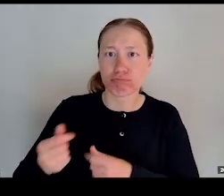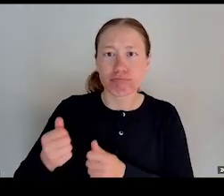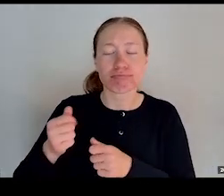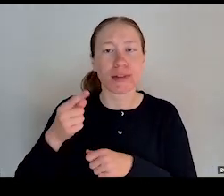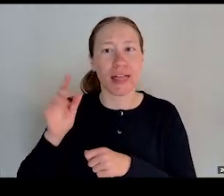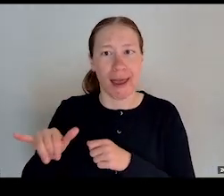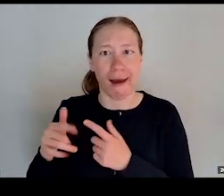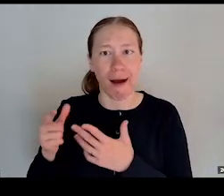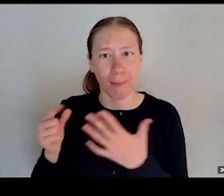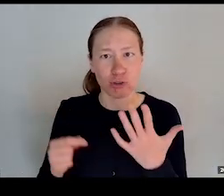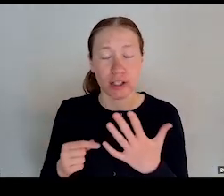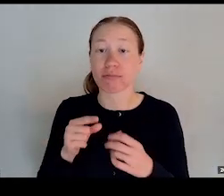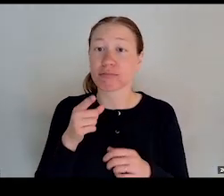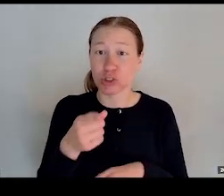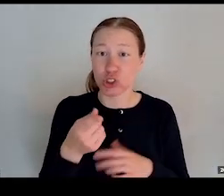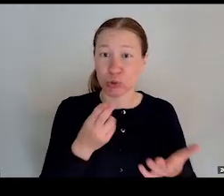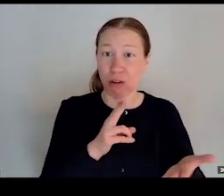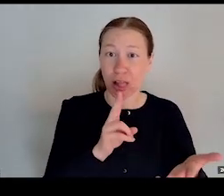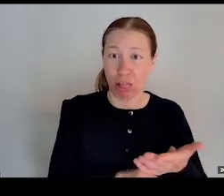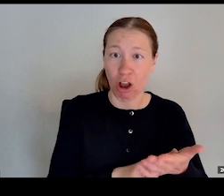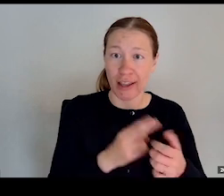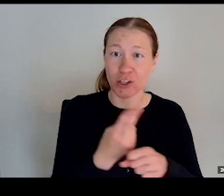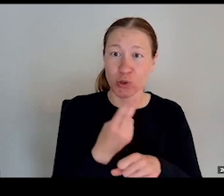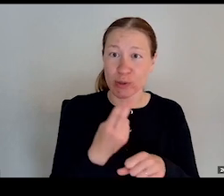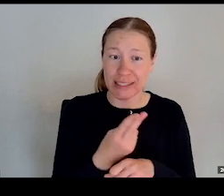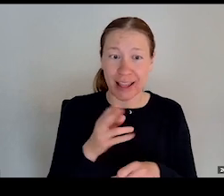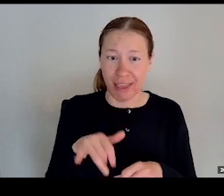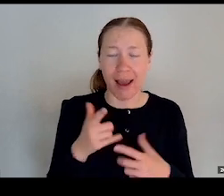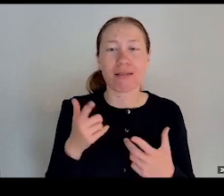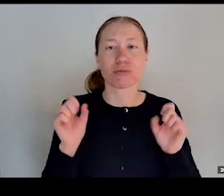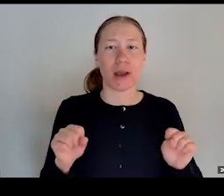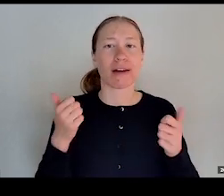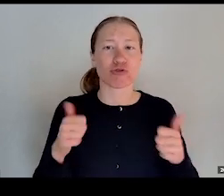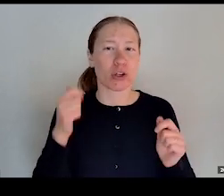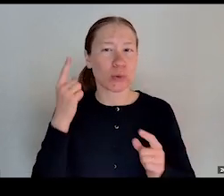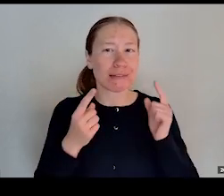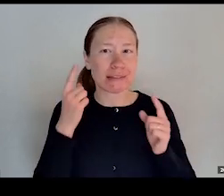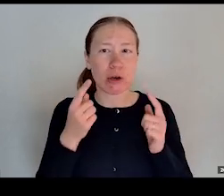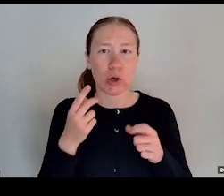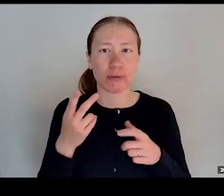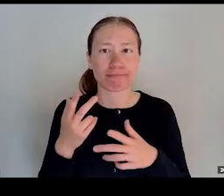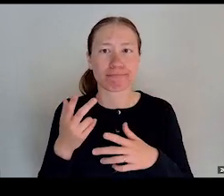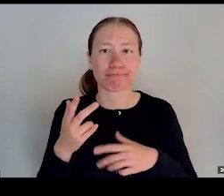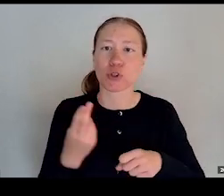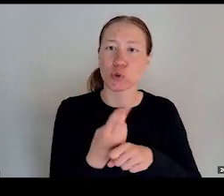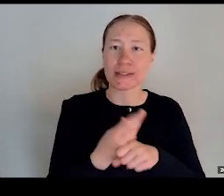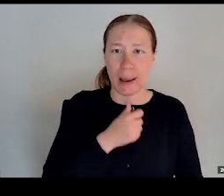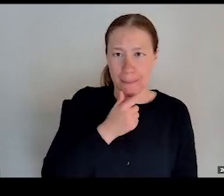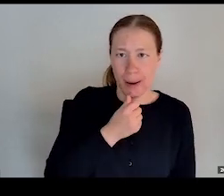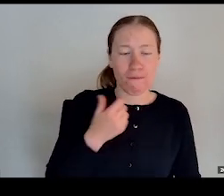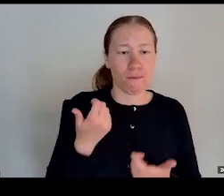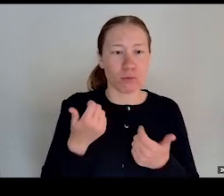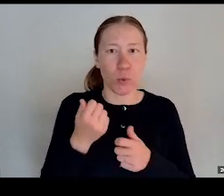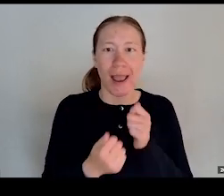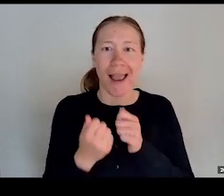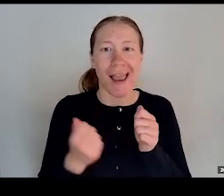in as a team member for an event, making sure that you consider getting a microphone so that everyone can still be heard, even if you're